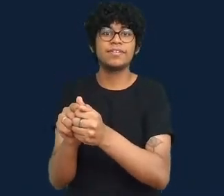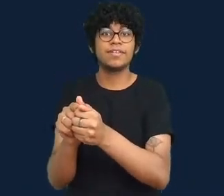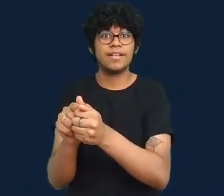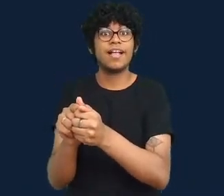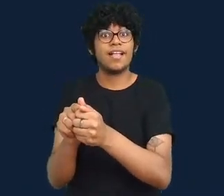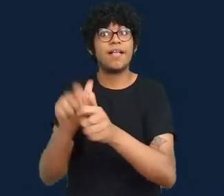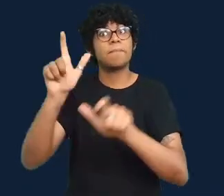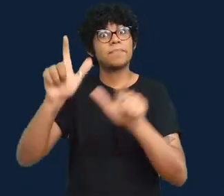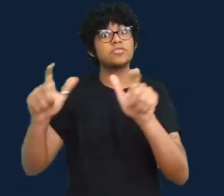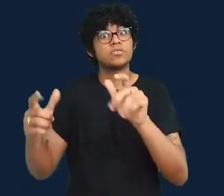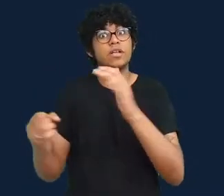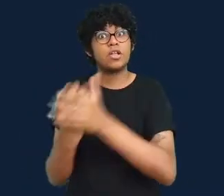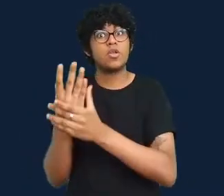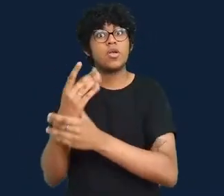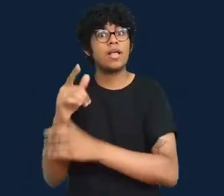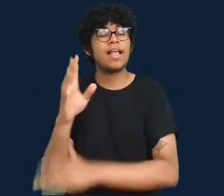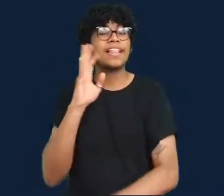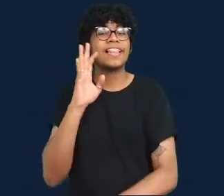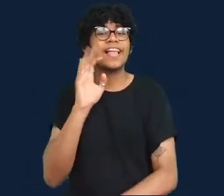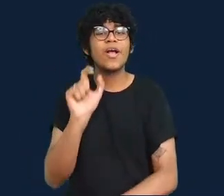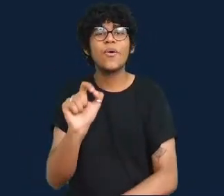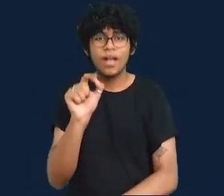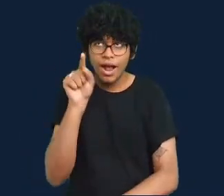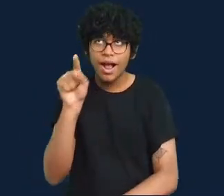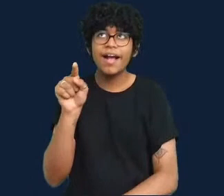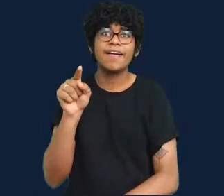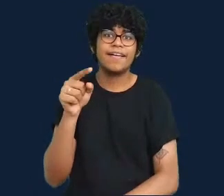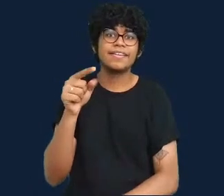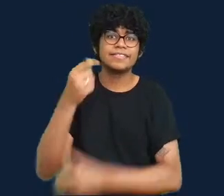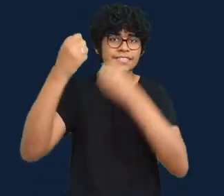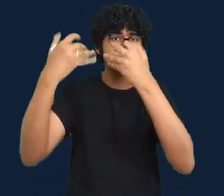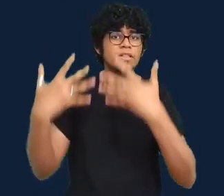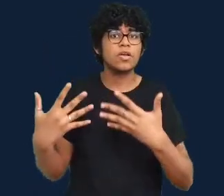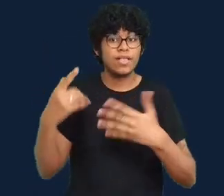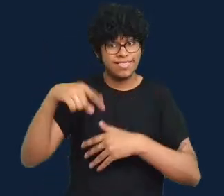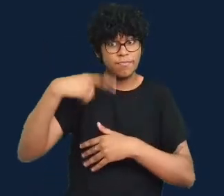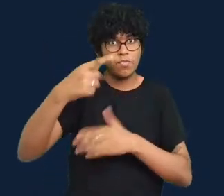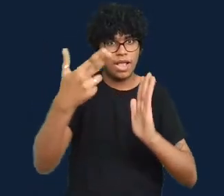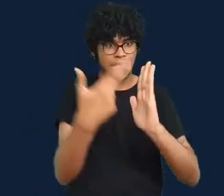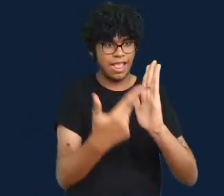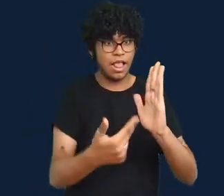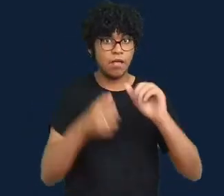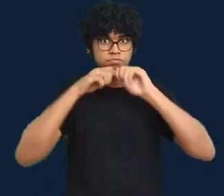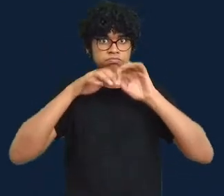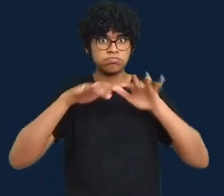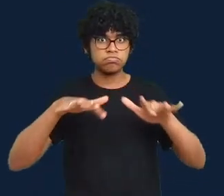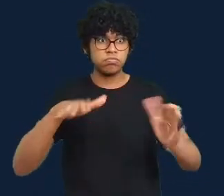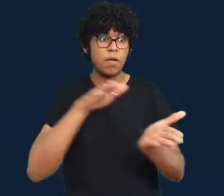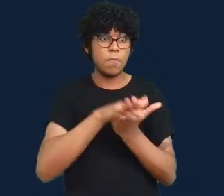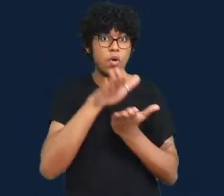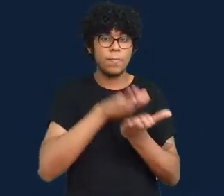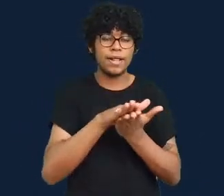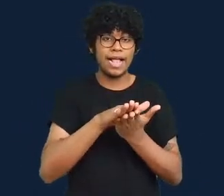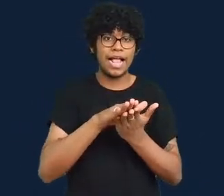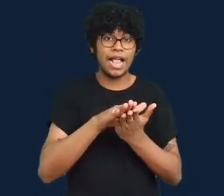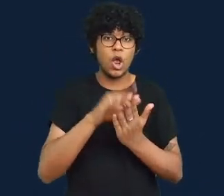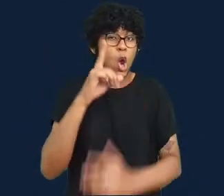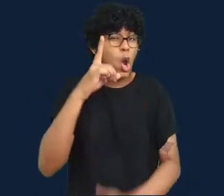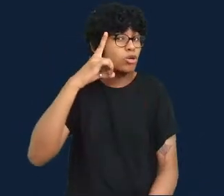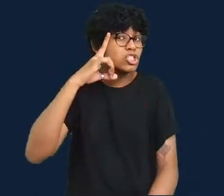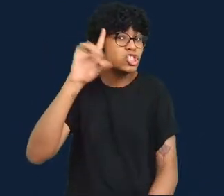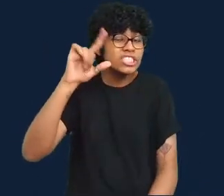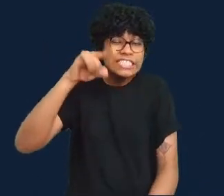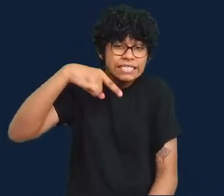talking about, is that after the report came out, the next day most news organization carried the